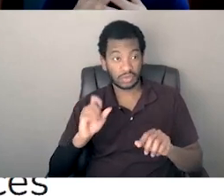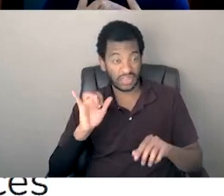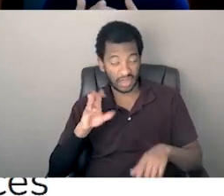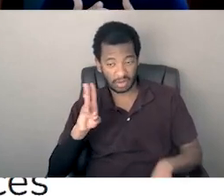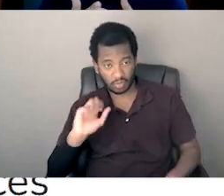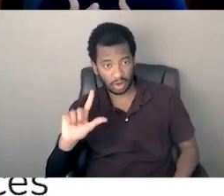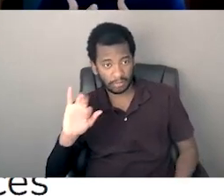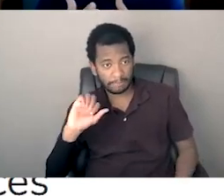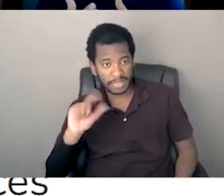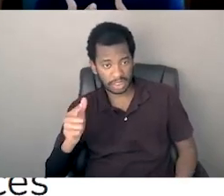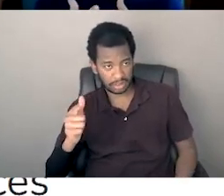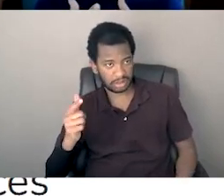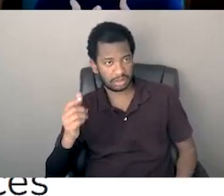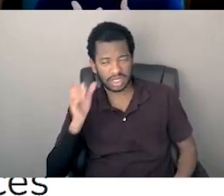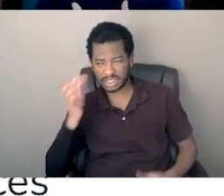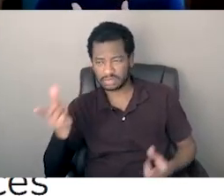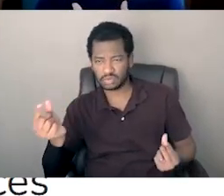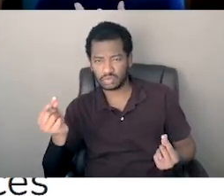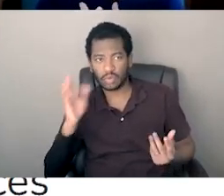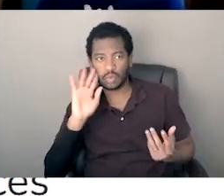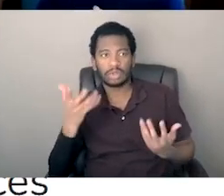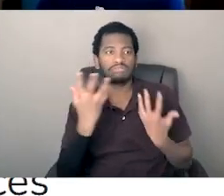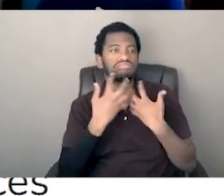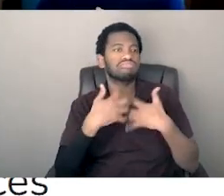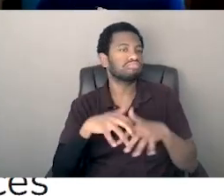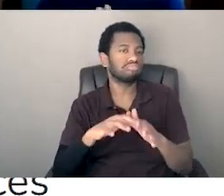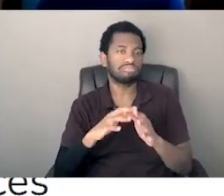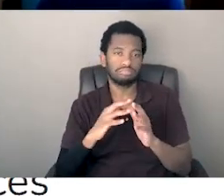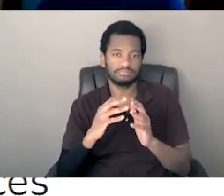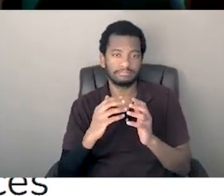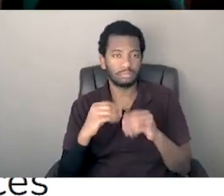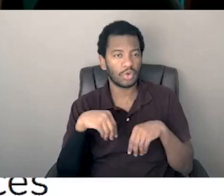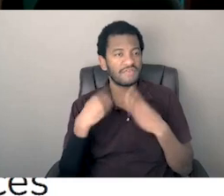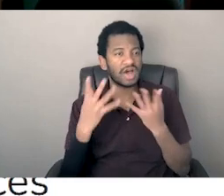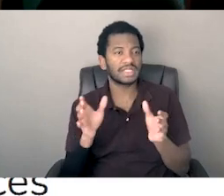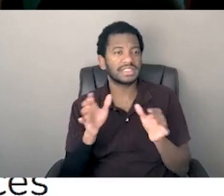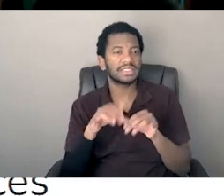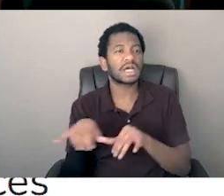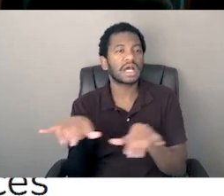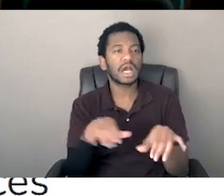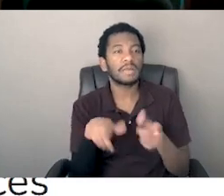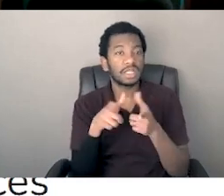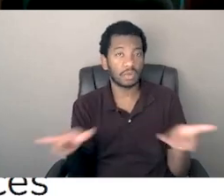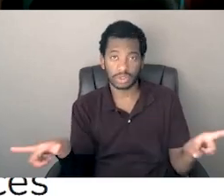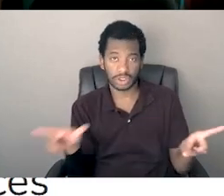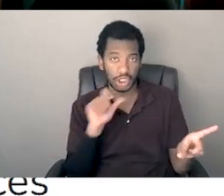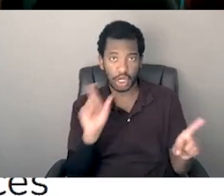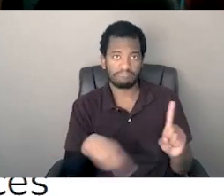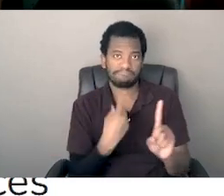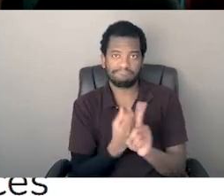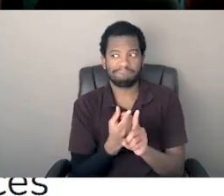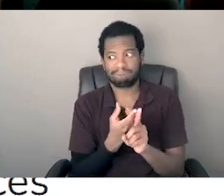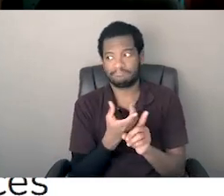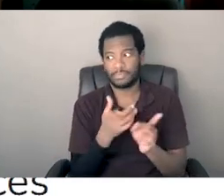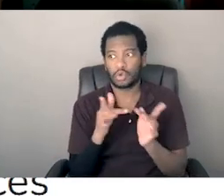all those frameworks together and provides a common language. And it's more than just the coordination of services, right? People